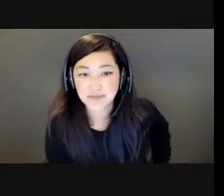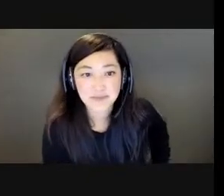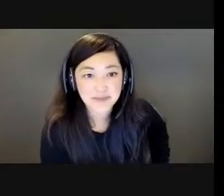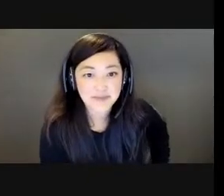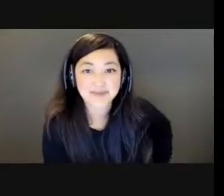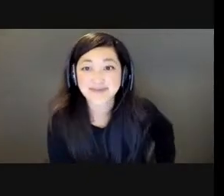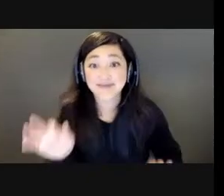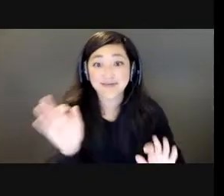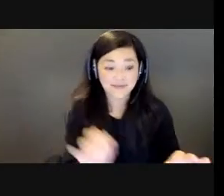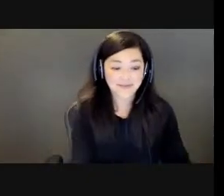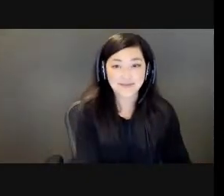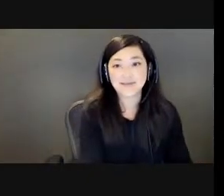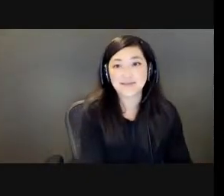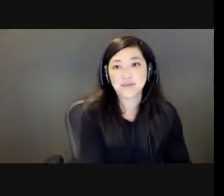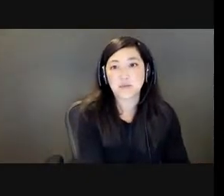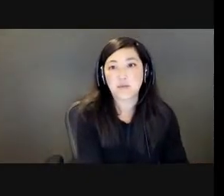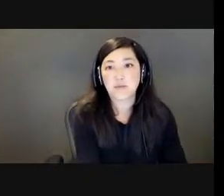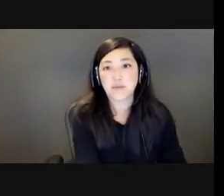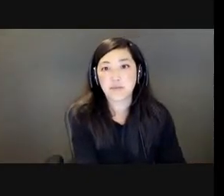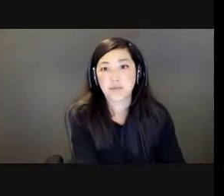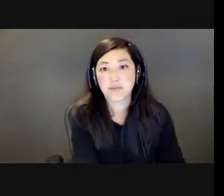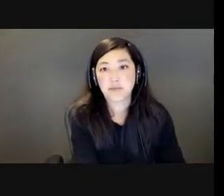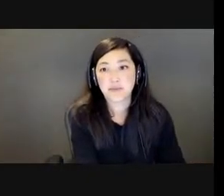Yes, perfect. Great.